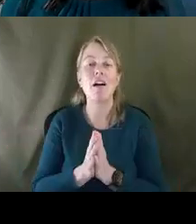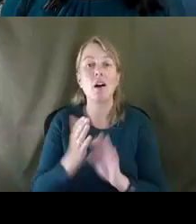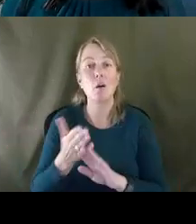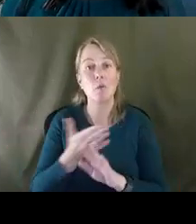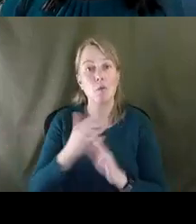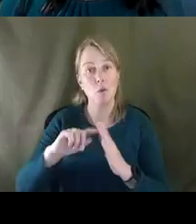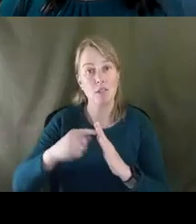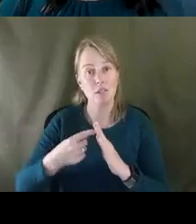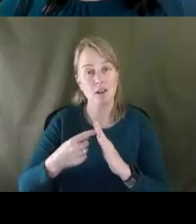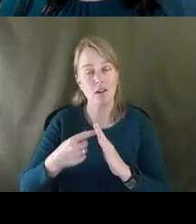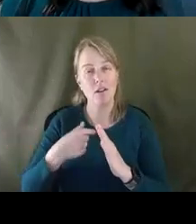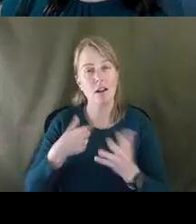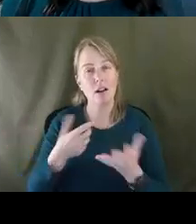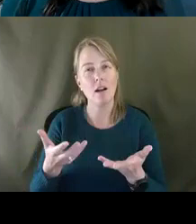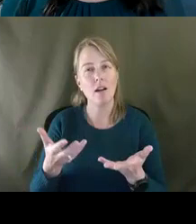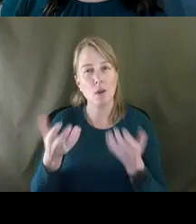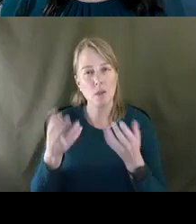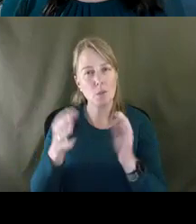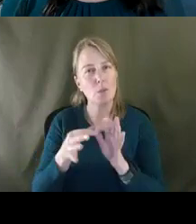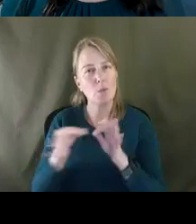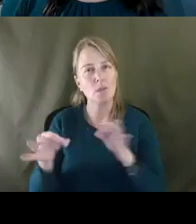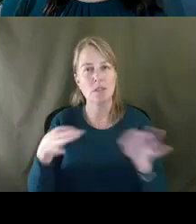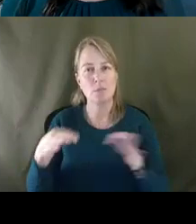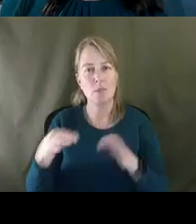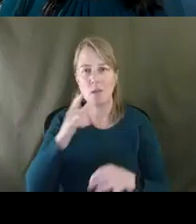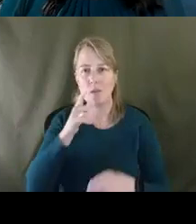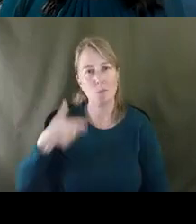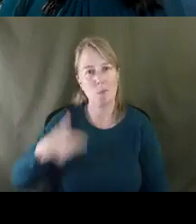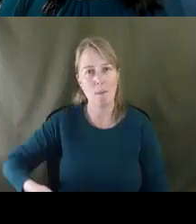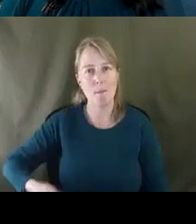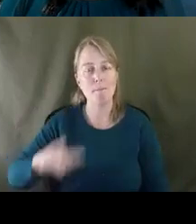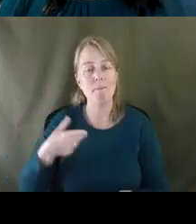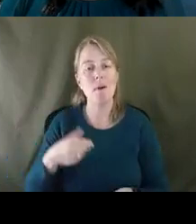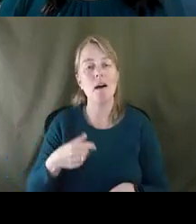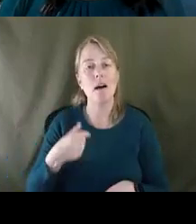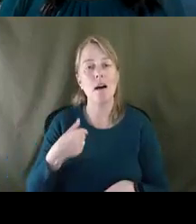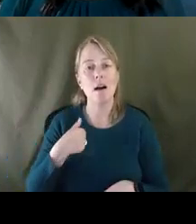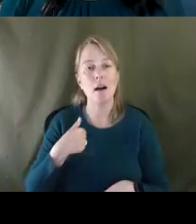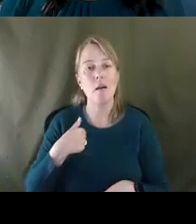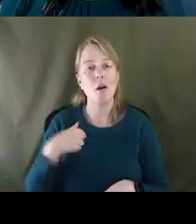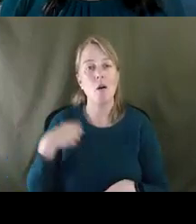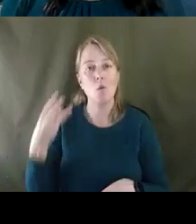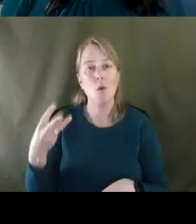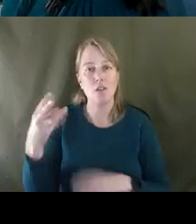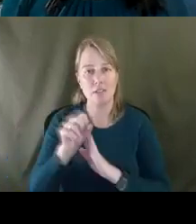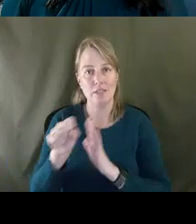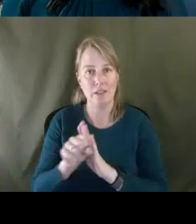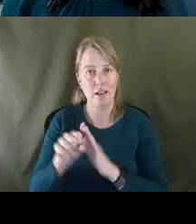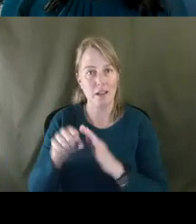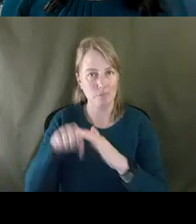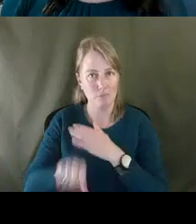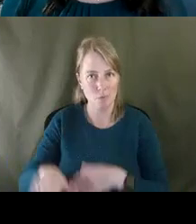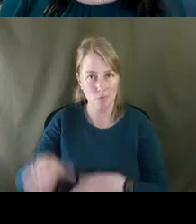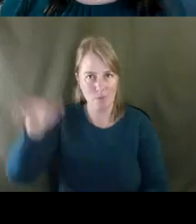like to go ahead and tell you a little bit about myself. I am a Washington State native. Born